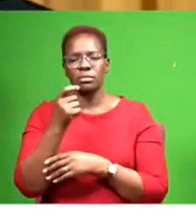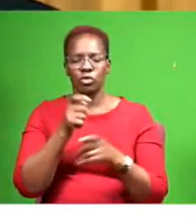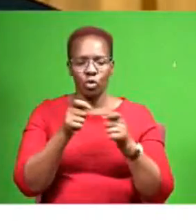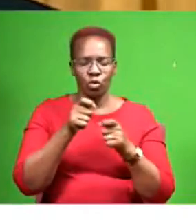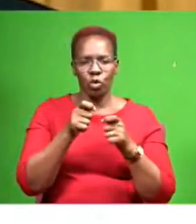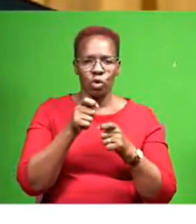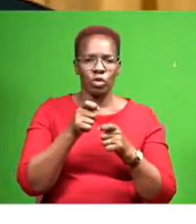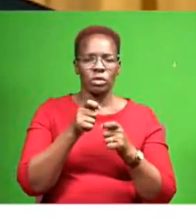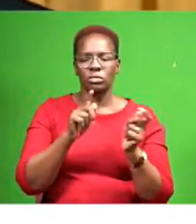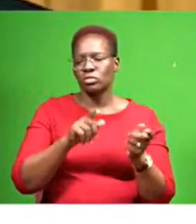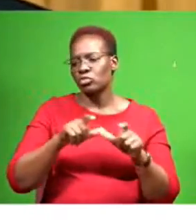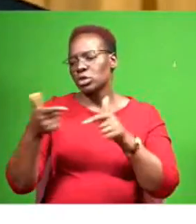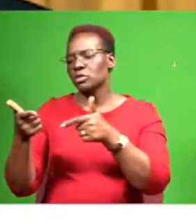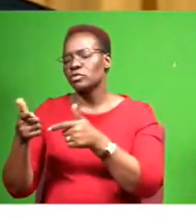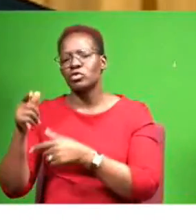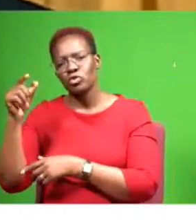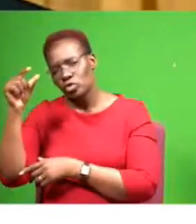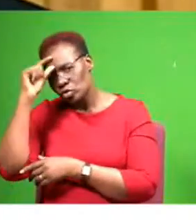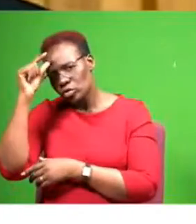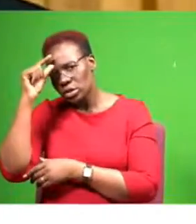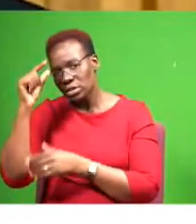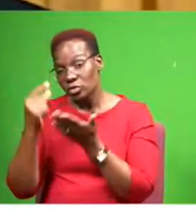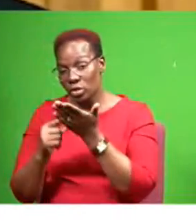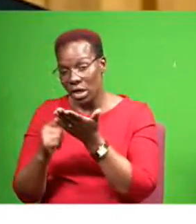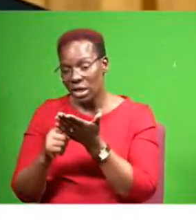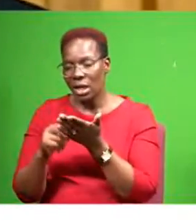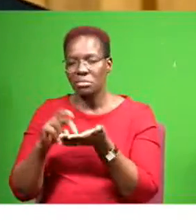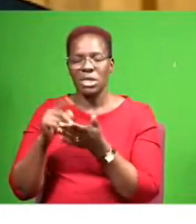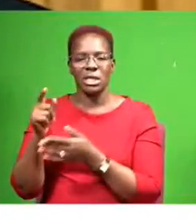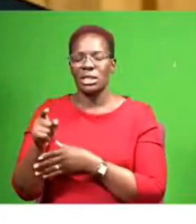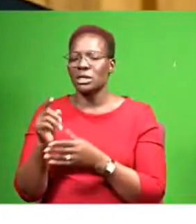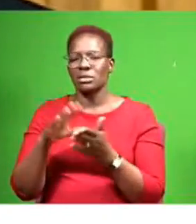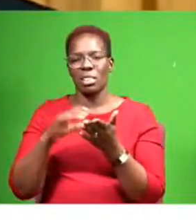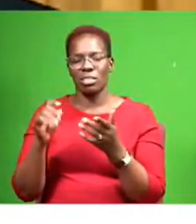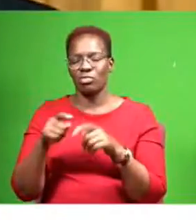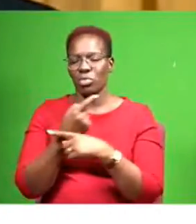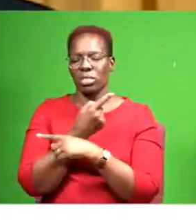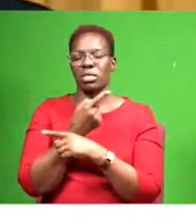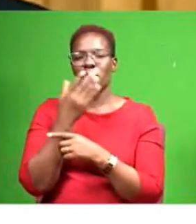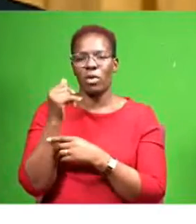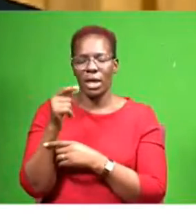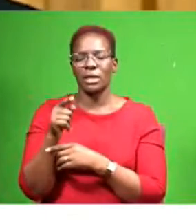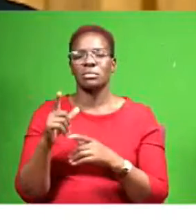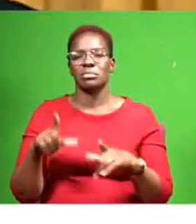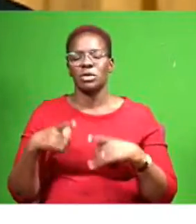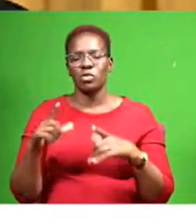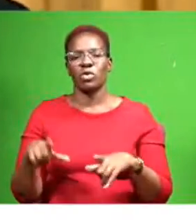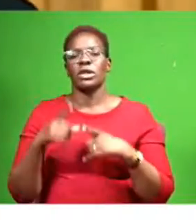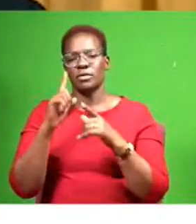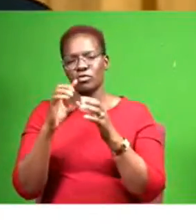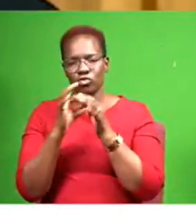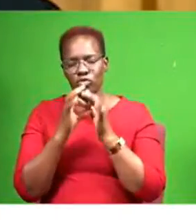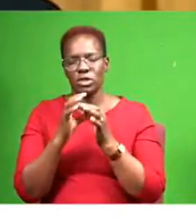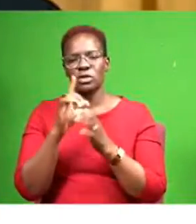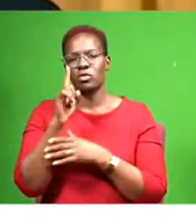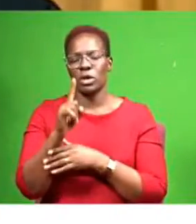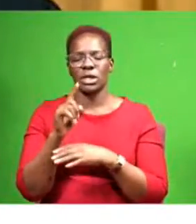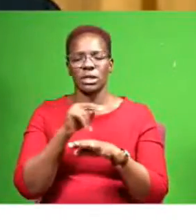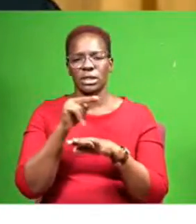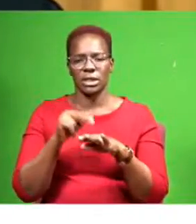would be contrary to the people's sovereign power and their determination to live in unity as one indivisible foreign nation.